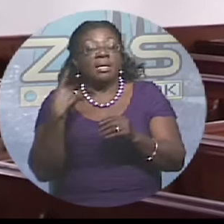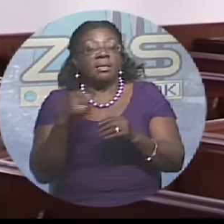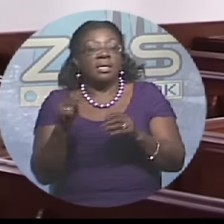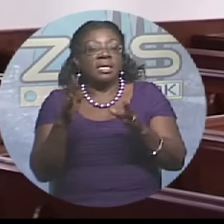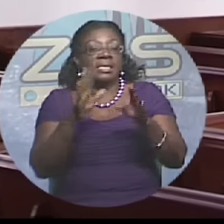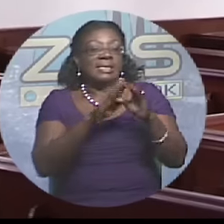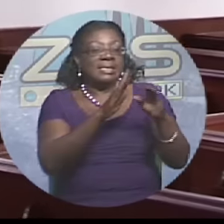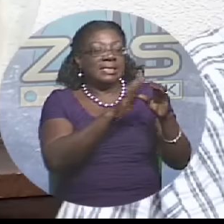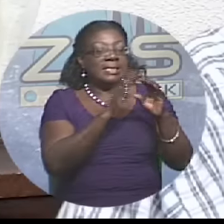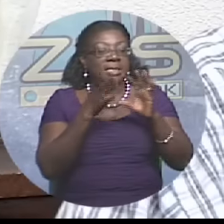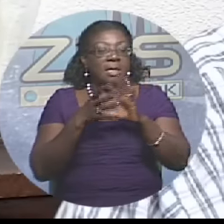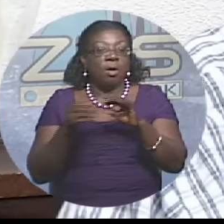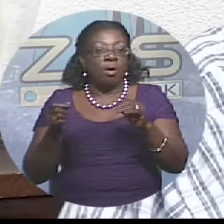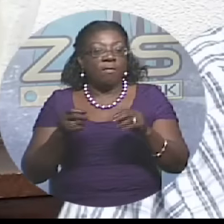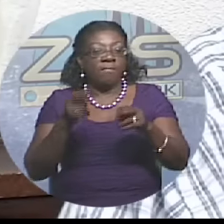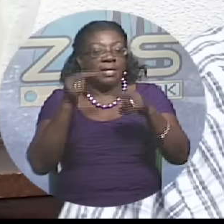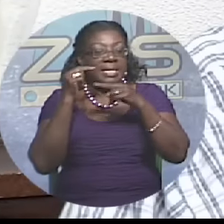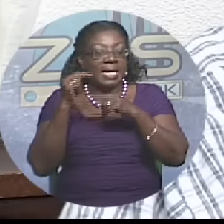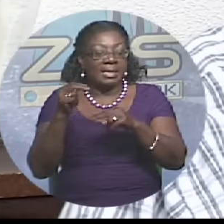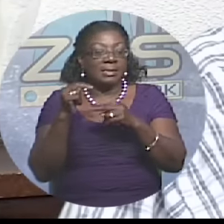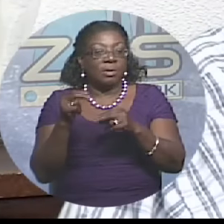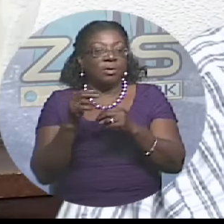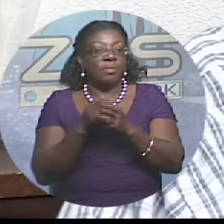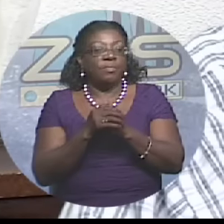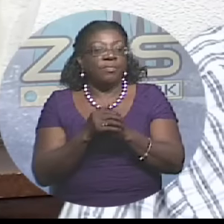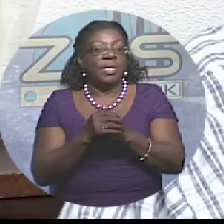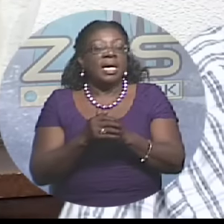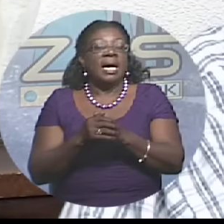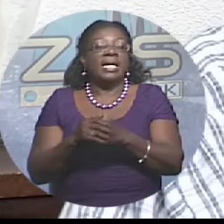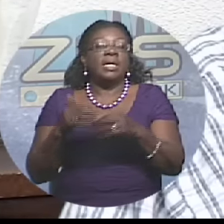is responsible for the street festival.